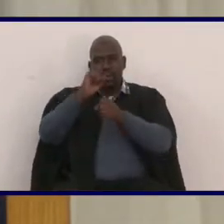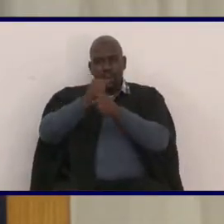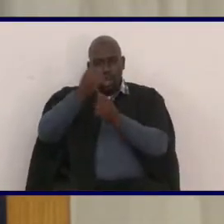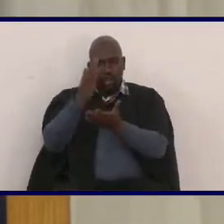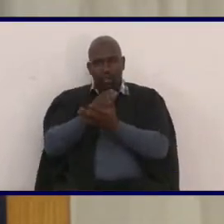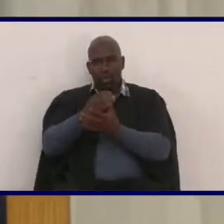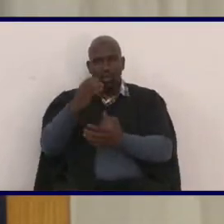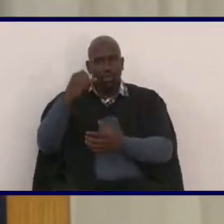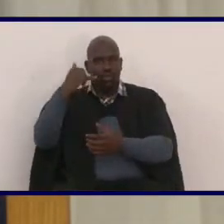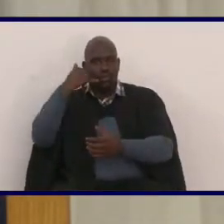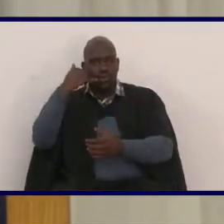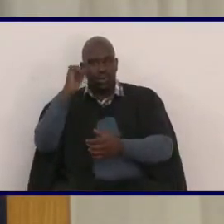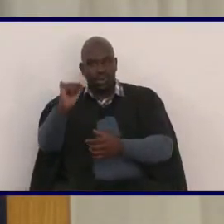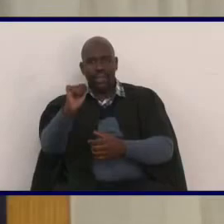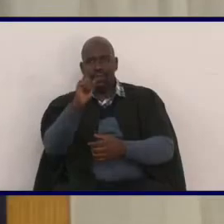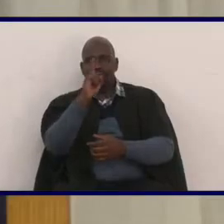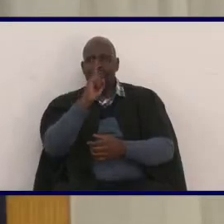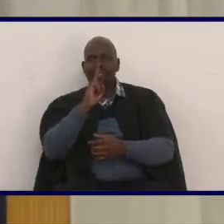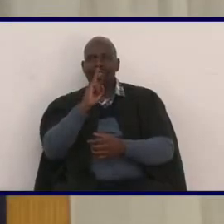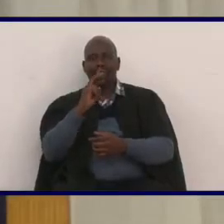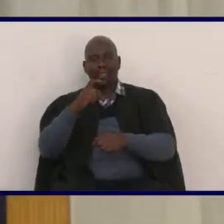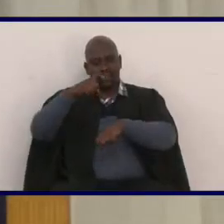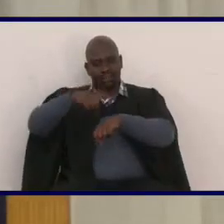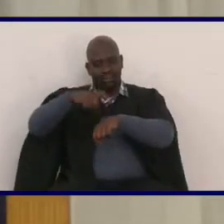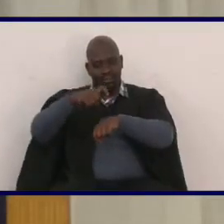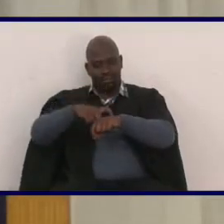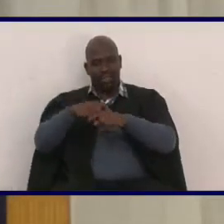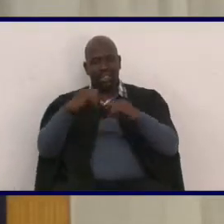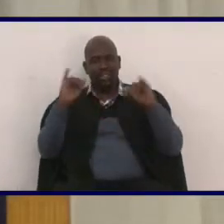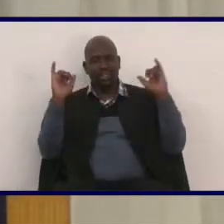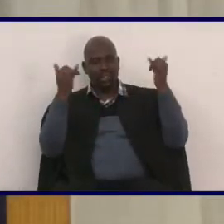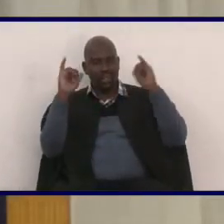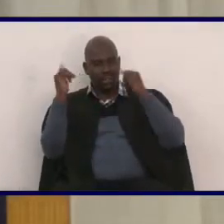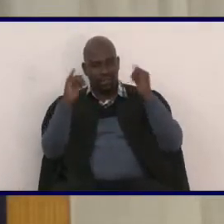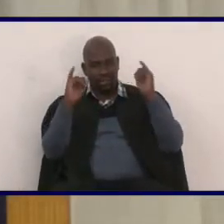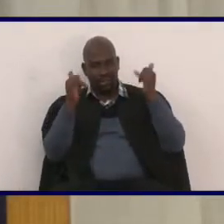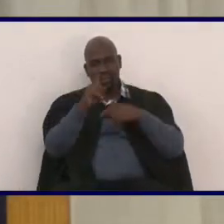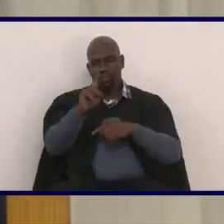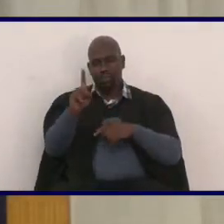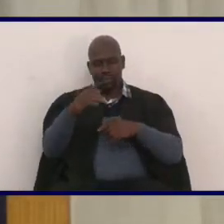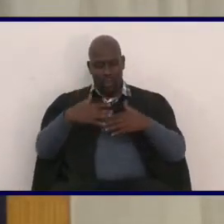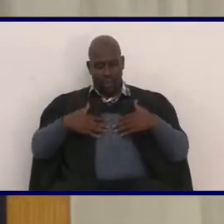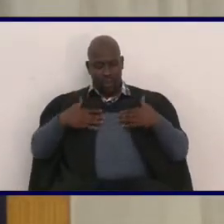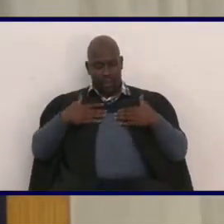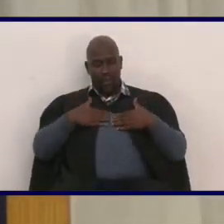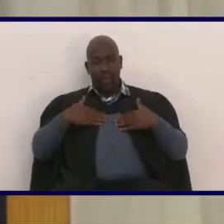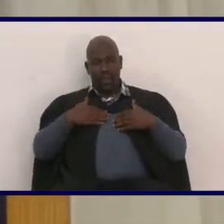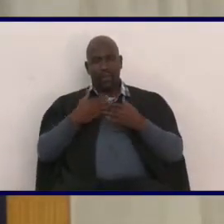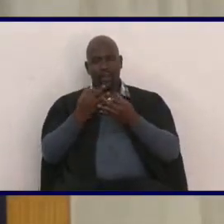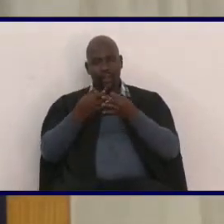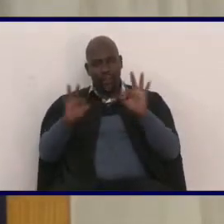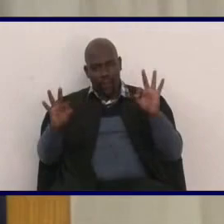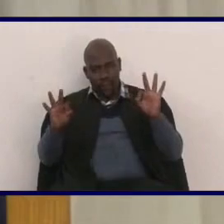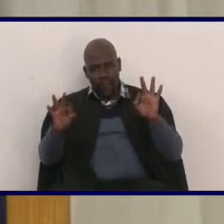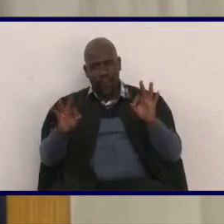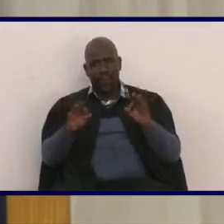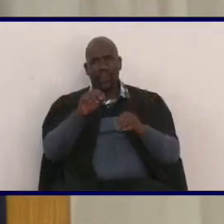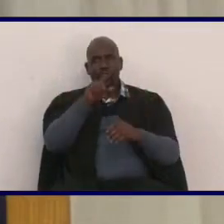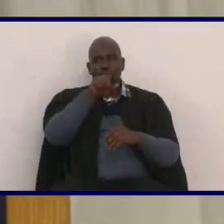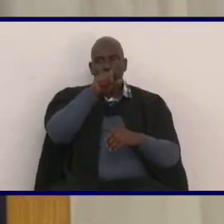silent for the duration of the ceremony. But please do feel free to tweet using the